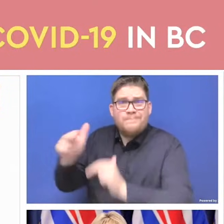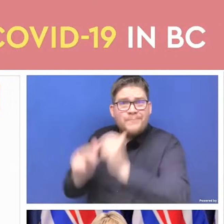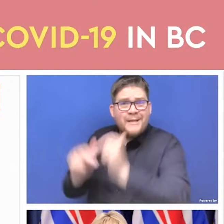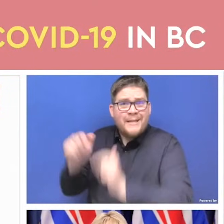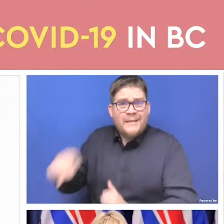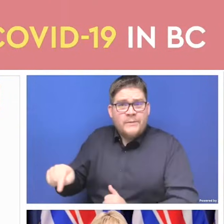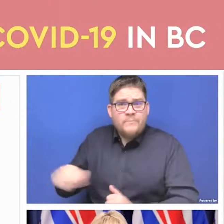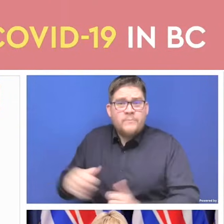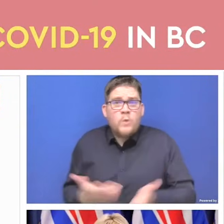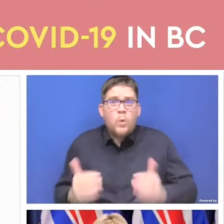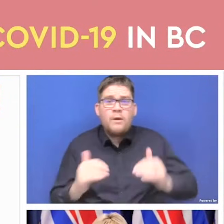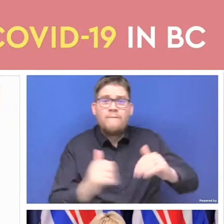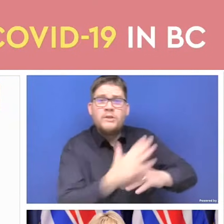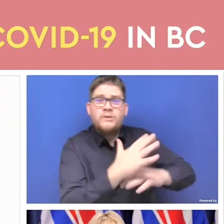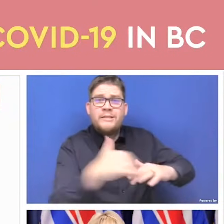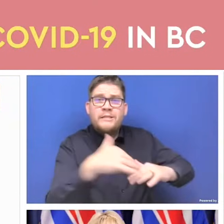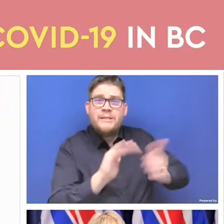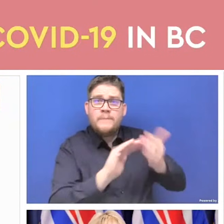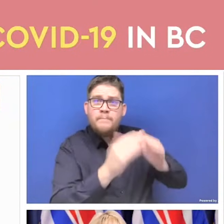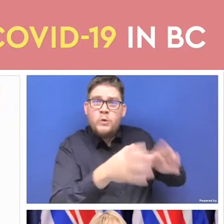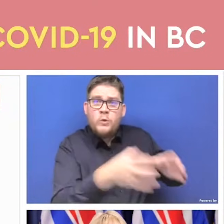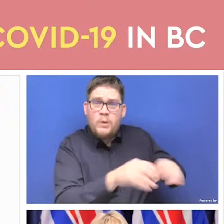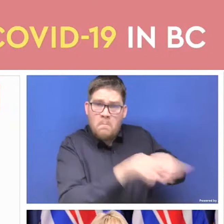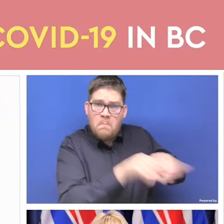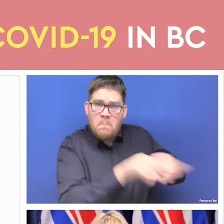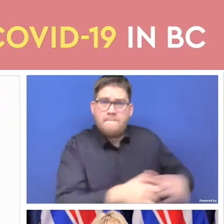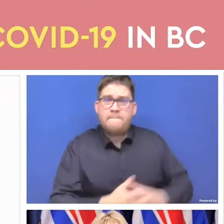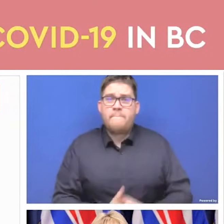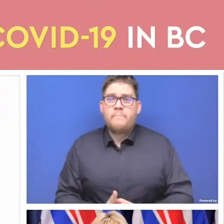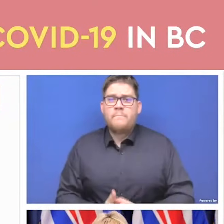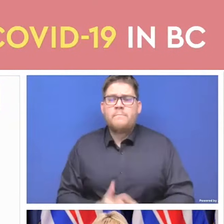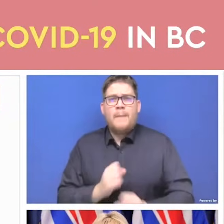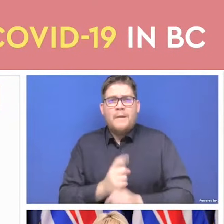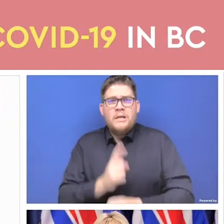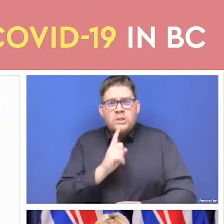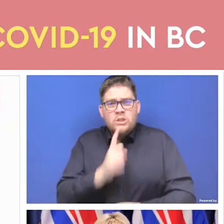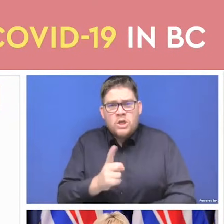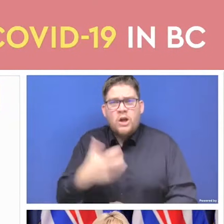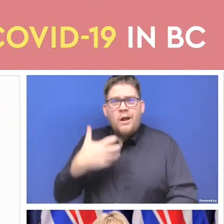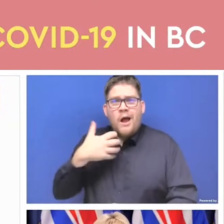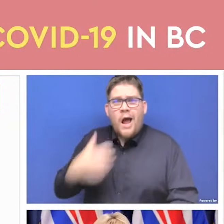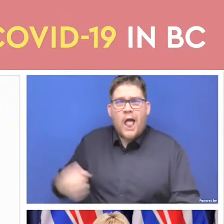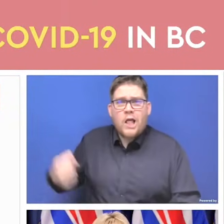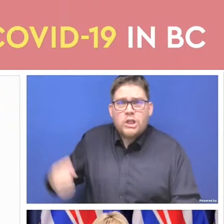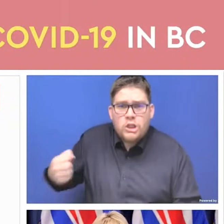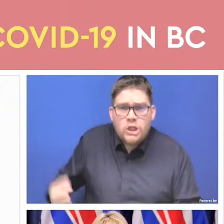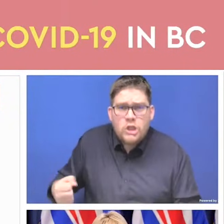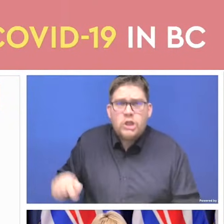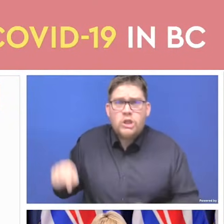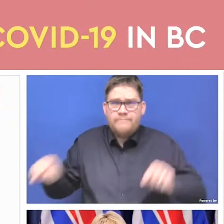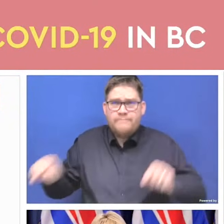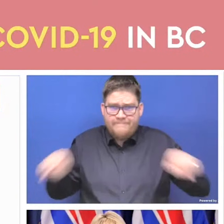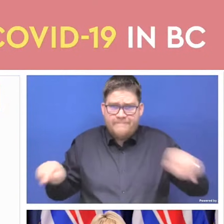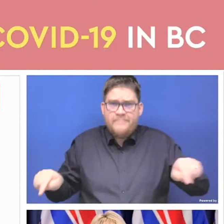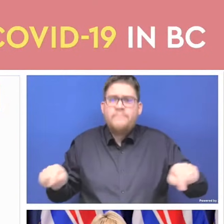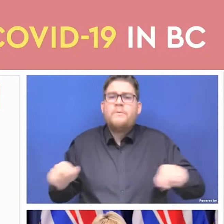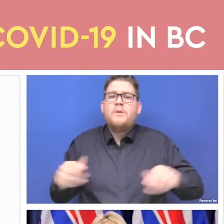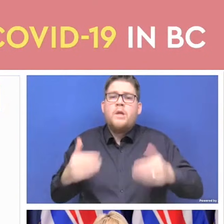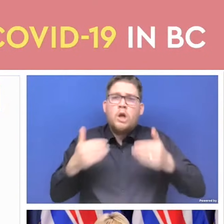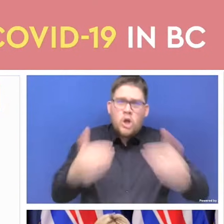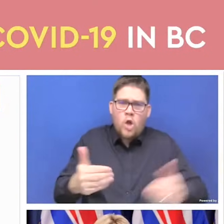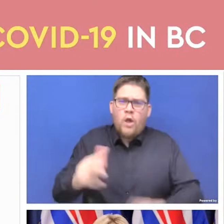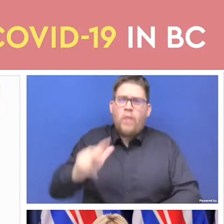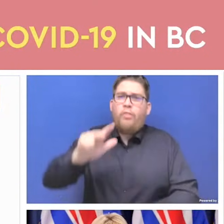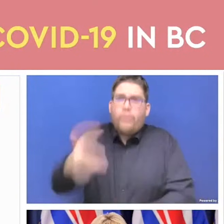our elders and seniors get this booster dose, but we also need to make sure that those people who are not yet protected in the